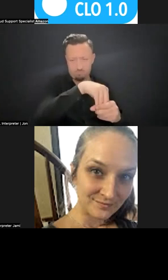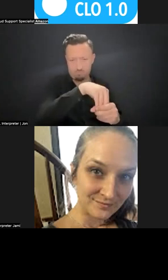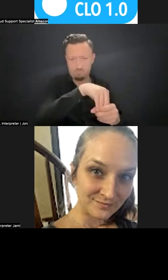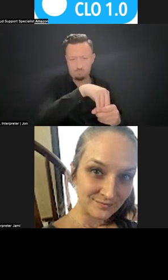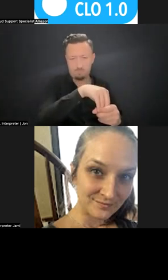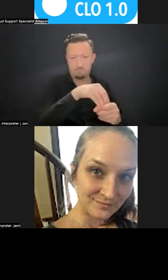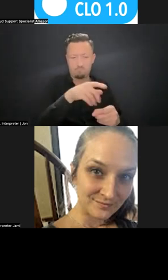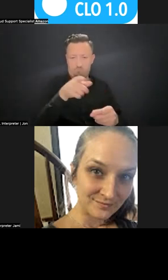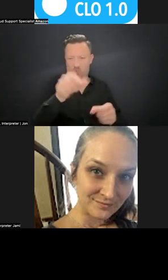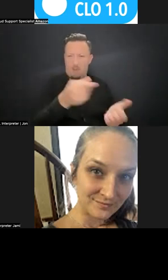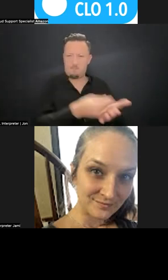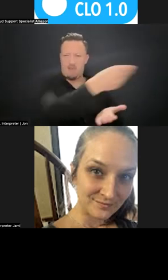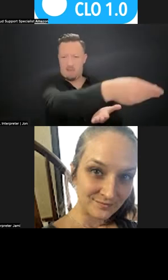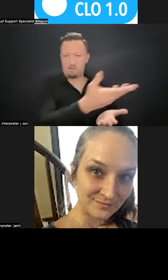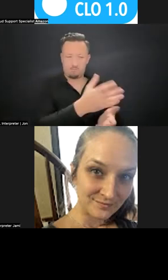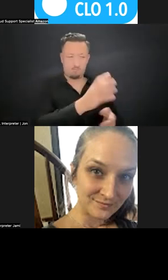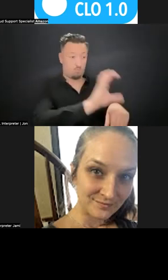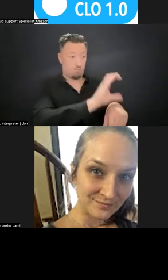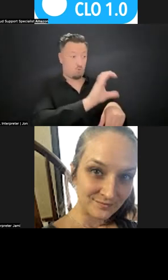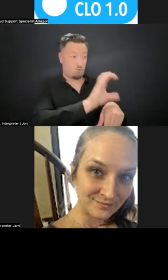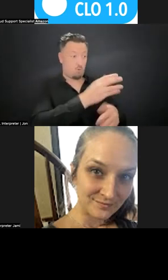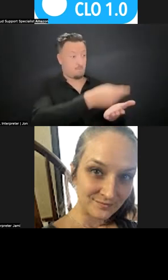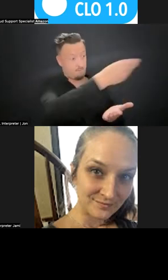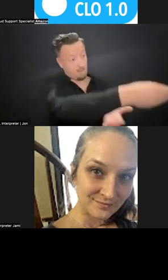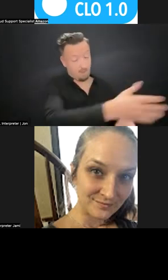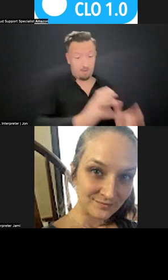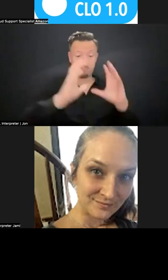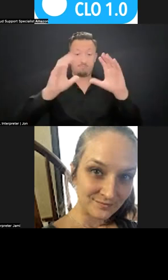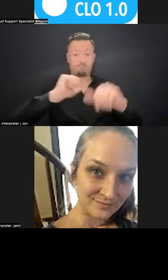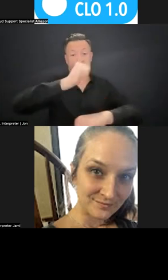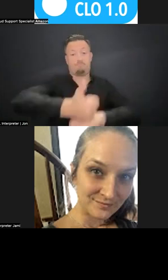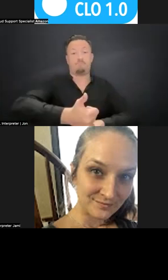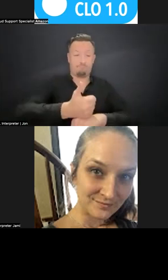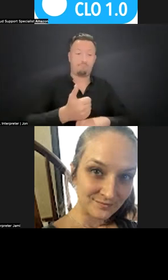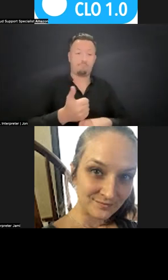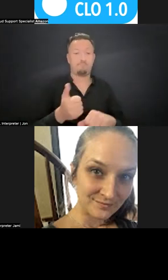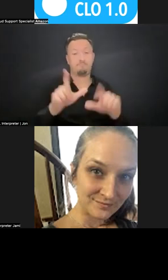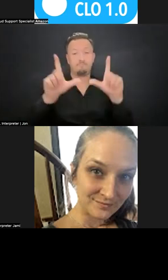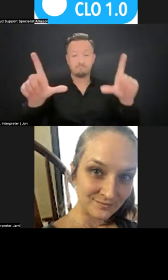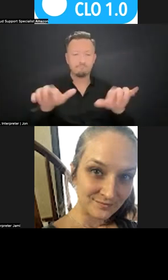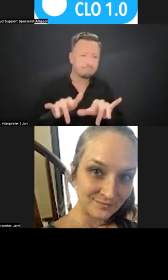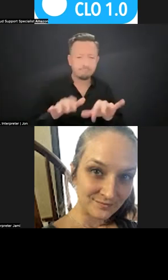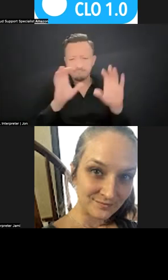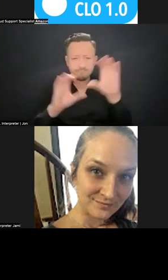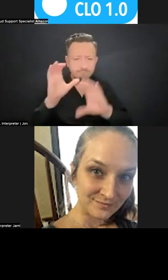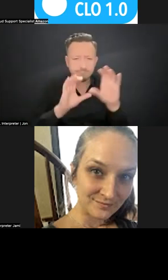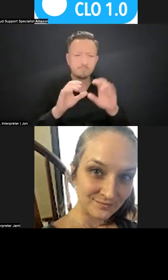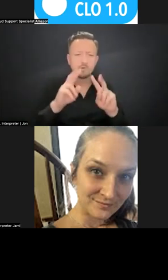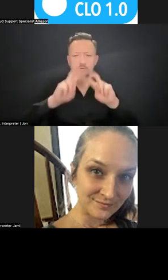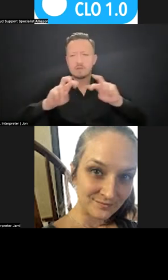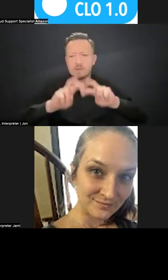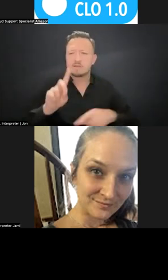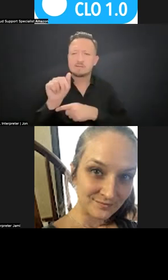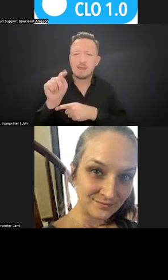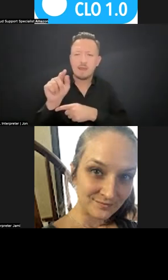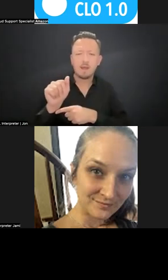you can purchase that and do what we need to do and run and start analyzing our data or do whatever we want to do with